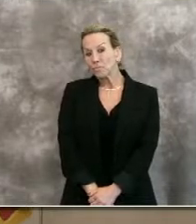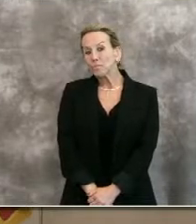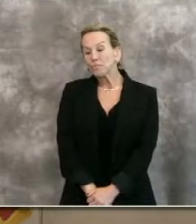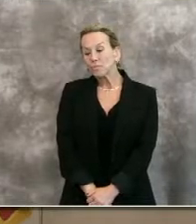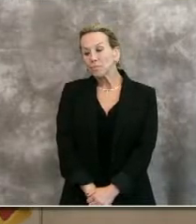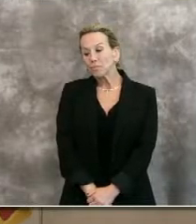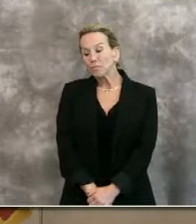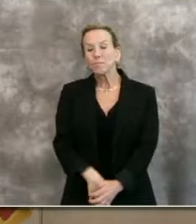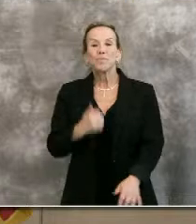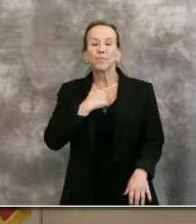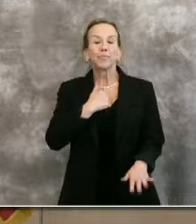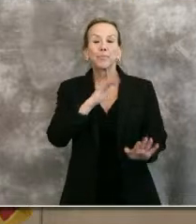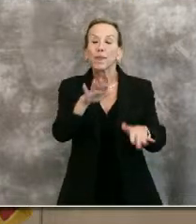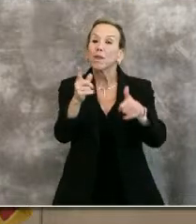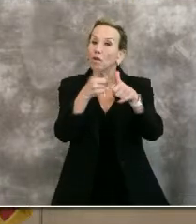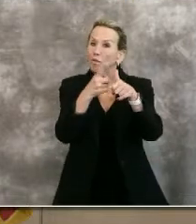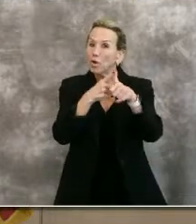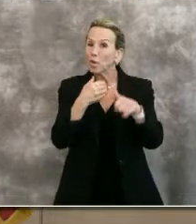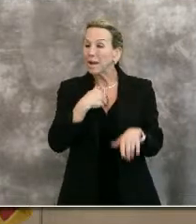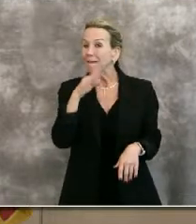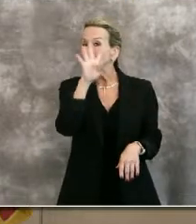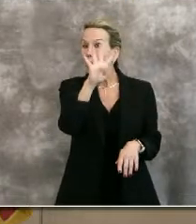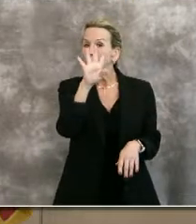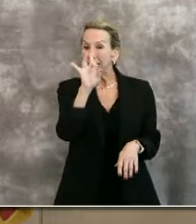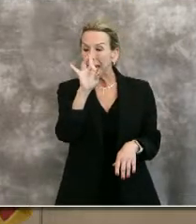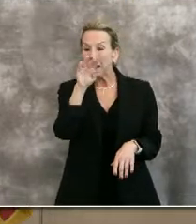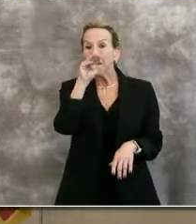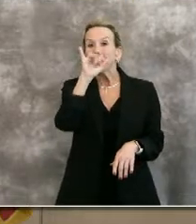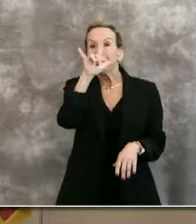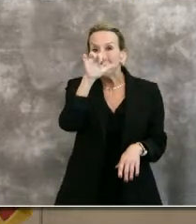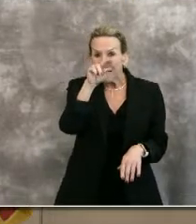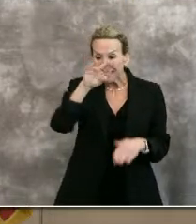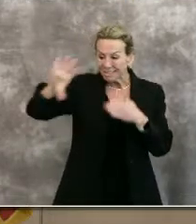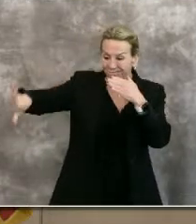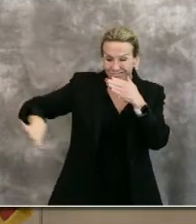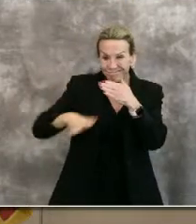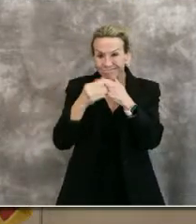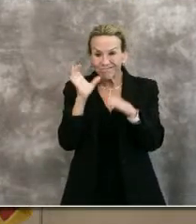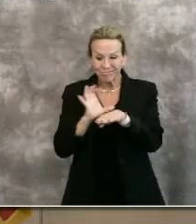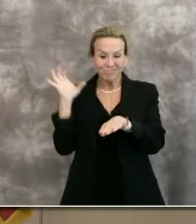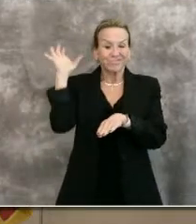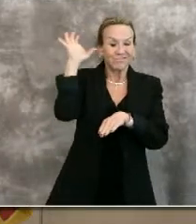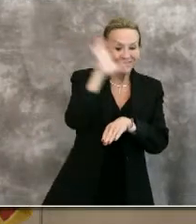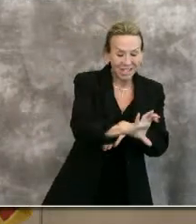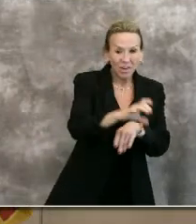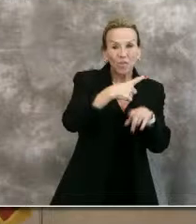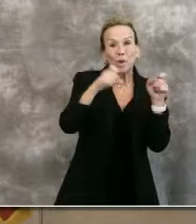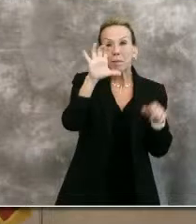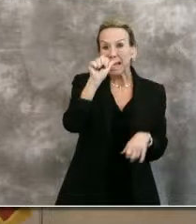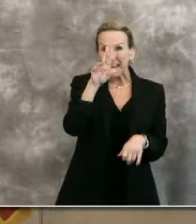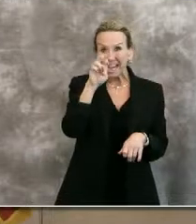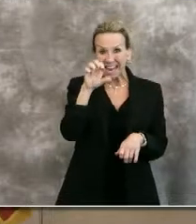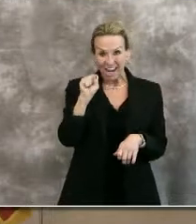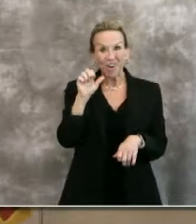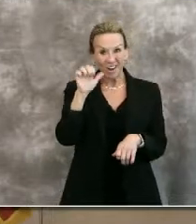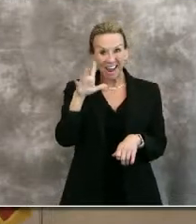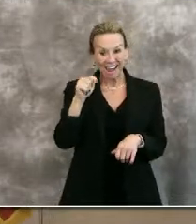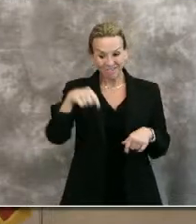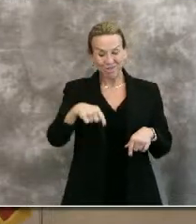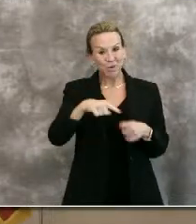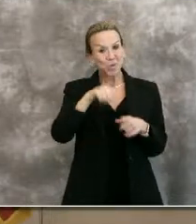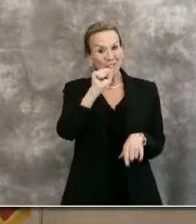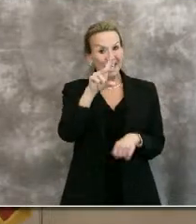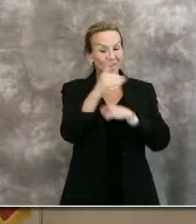First, with about $48 million in additional federal CARES Act money coming to the county by way of the state of